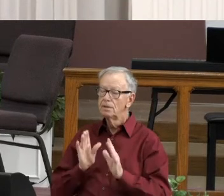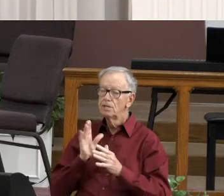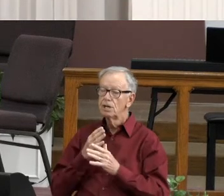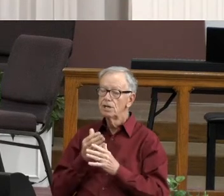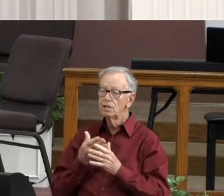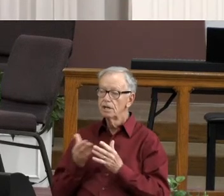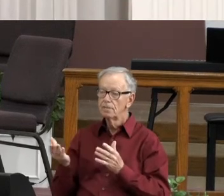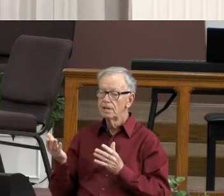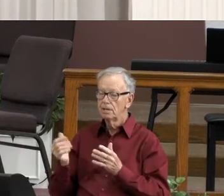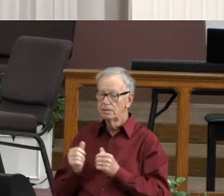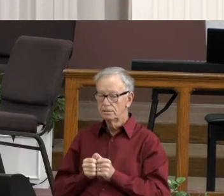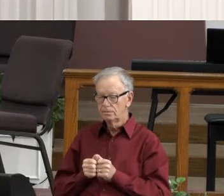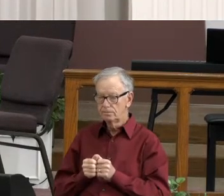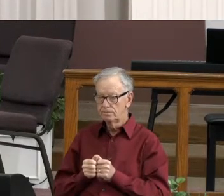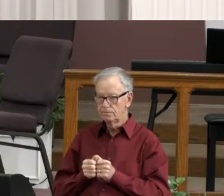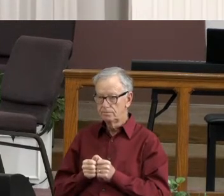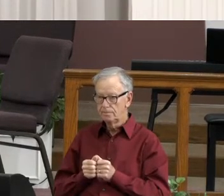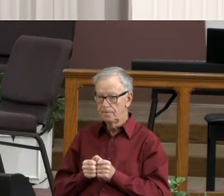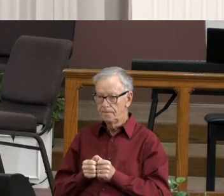something